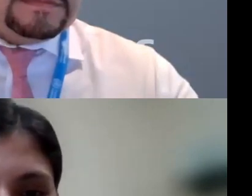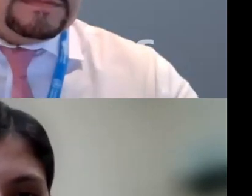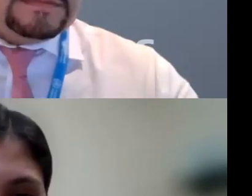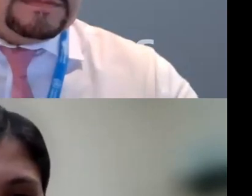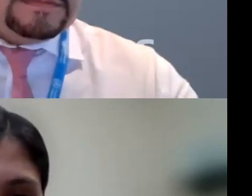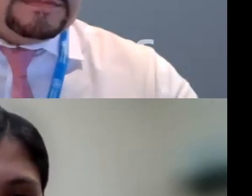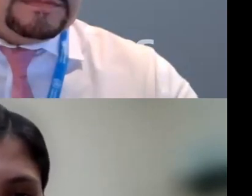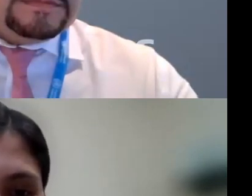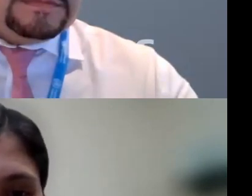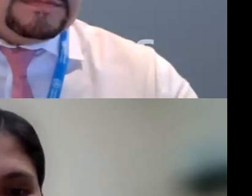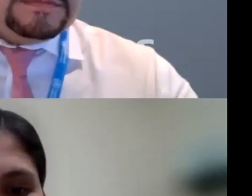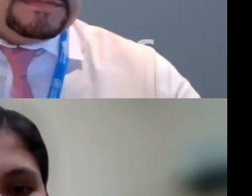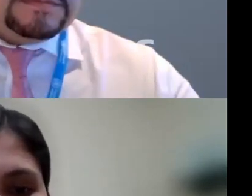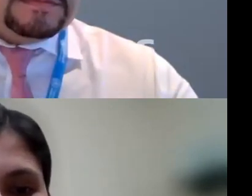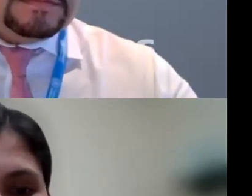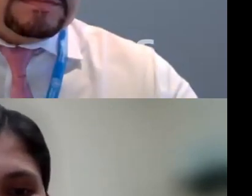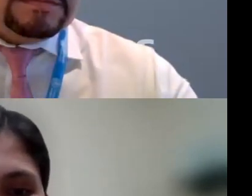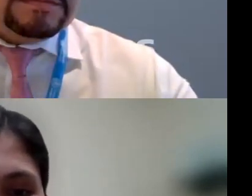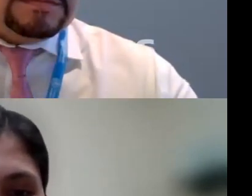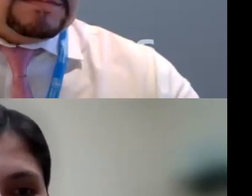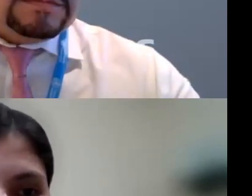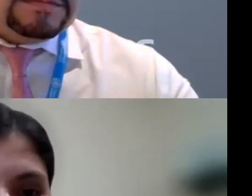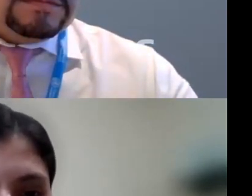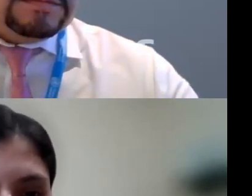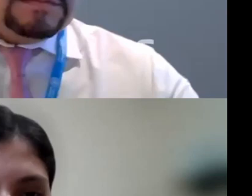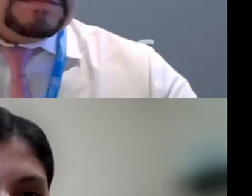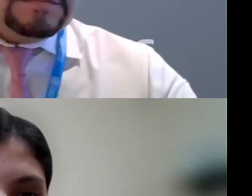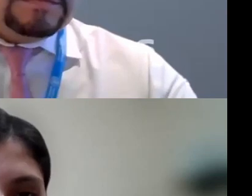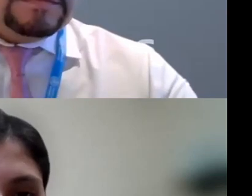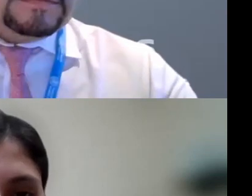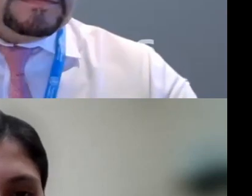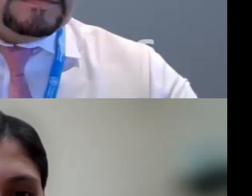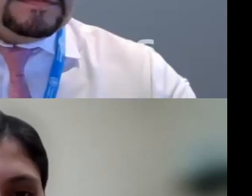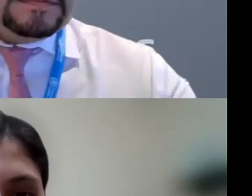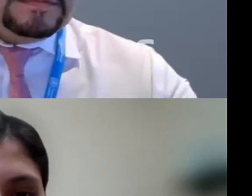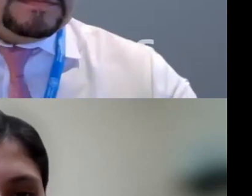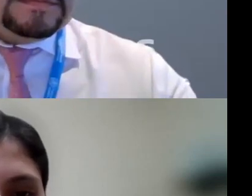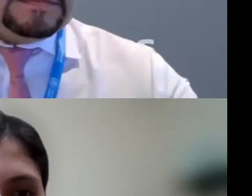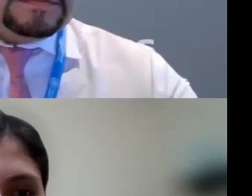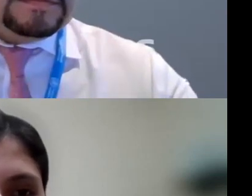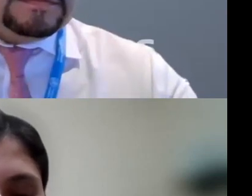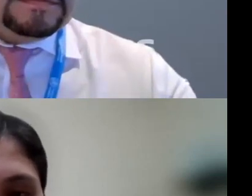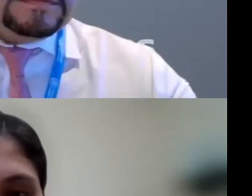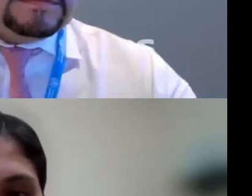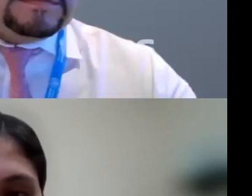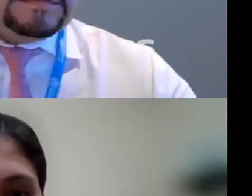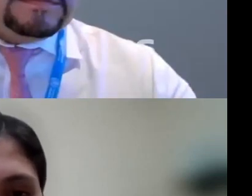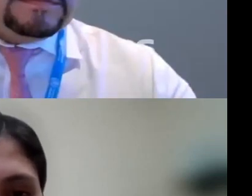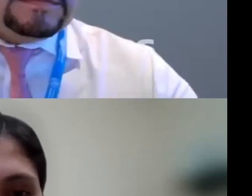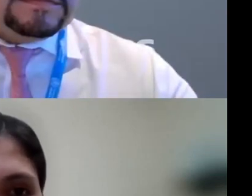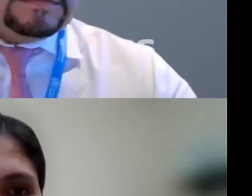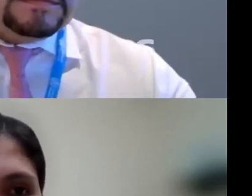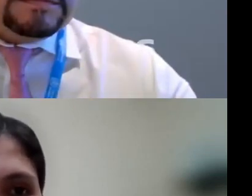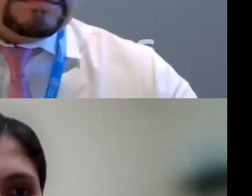access to this training, to have access to all of the settings that are organized to face the situations. It is